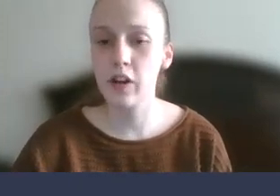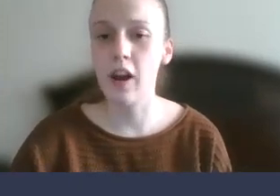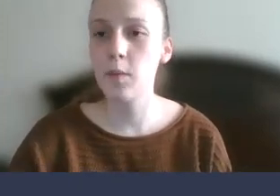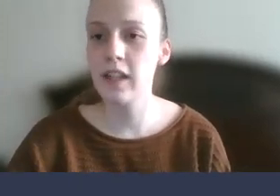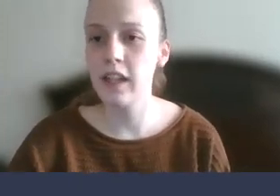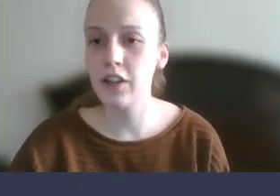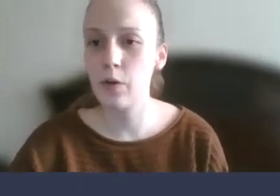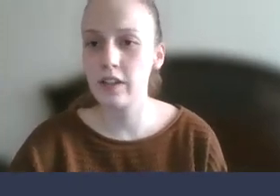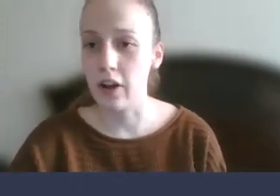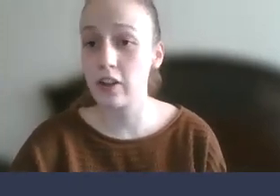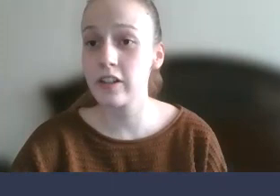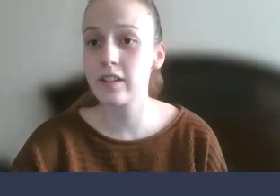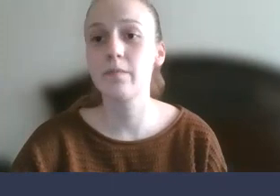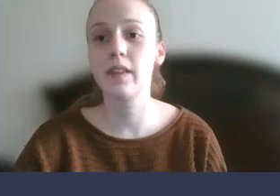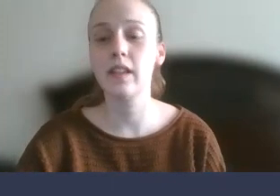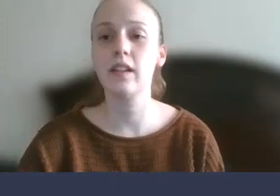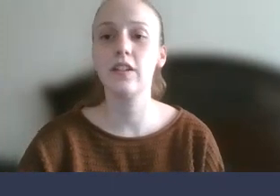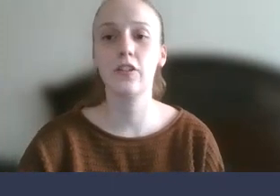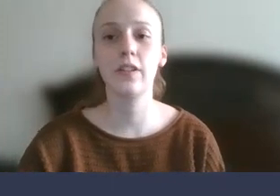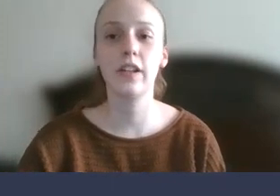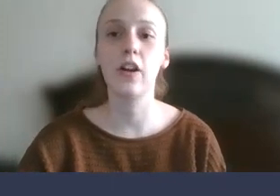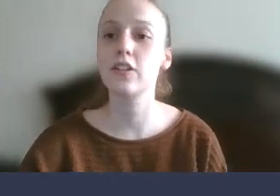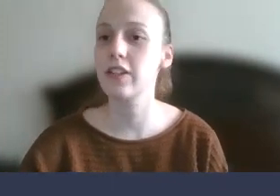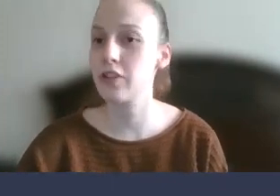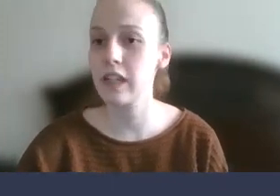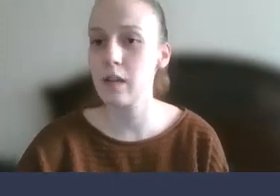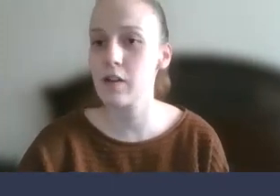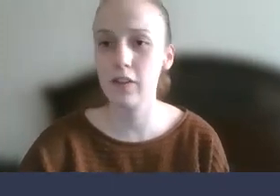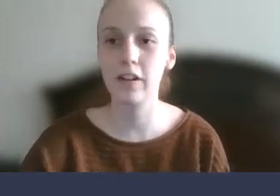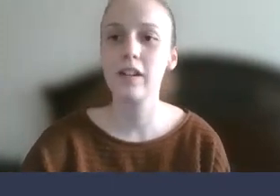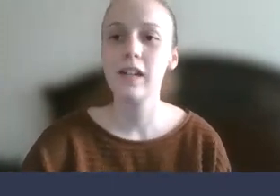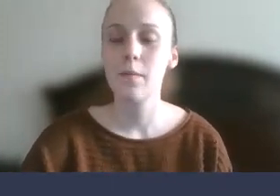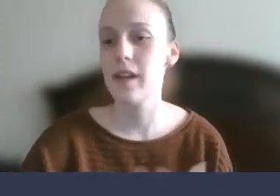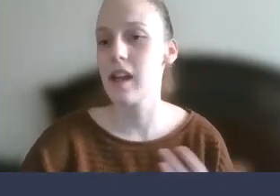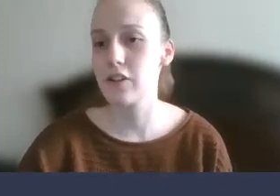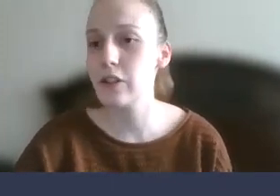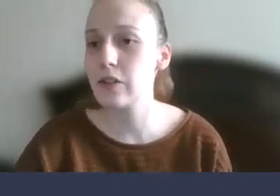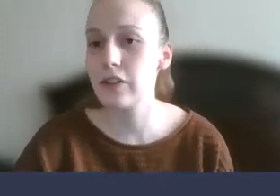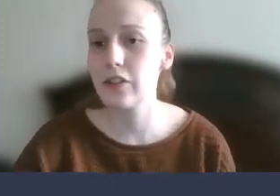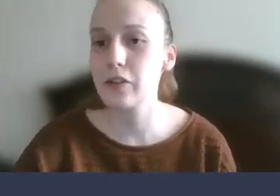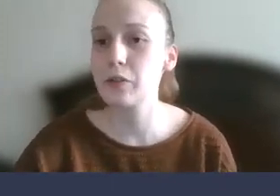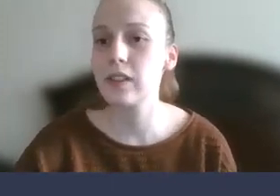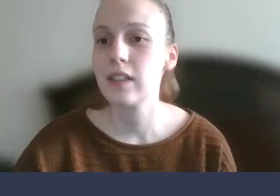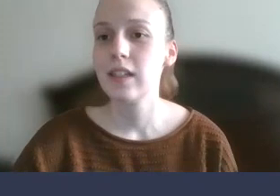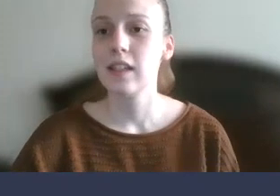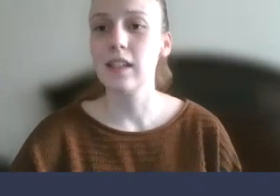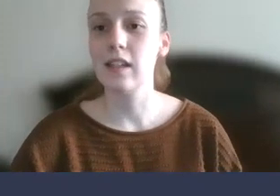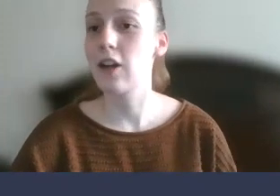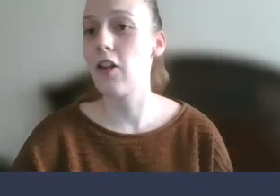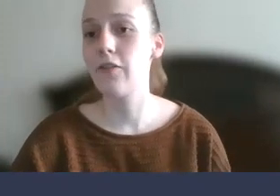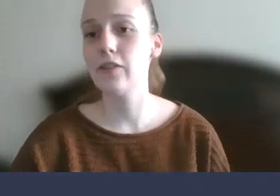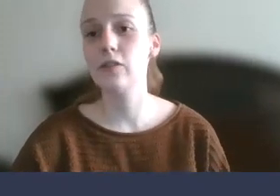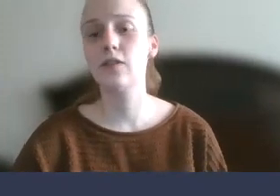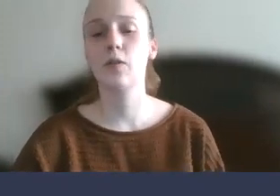This one's more common in your toddlers, the children that aren't just drinking milk, they're being introduced to